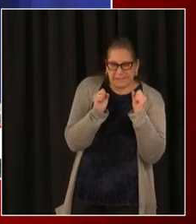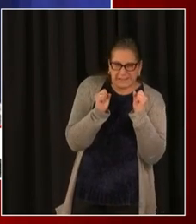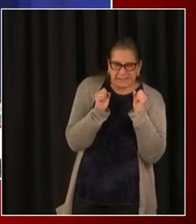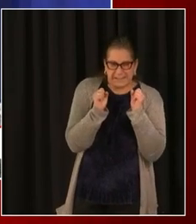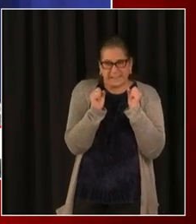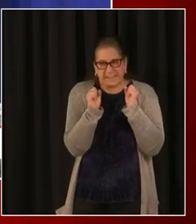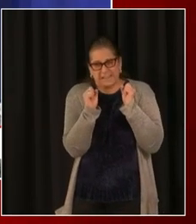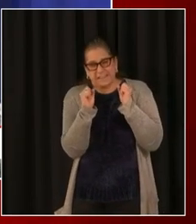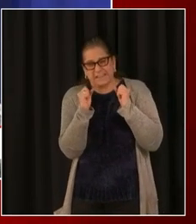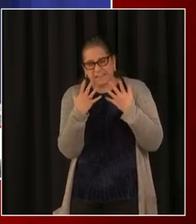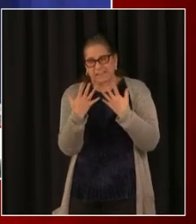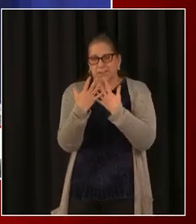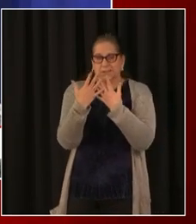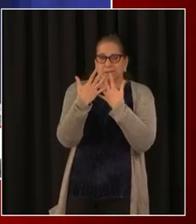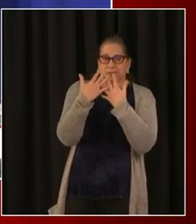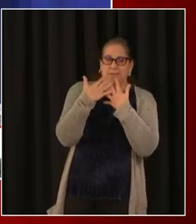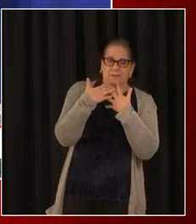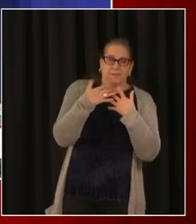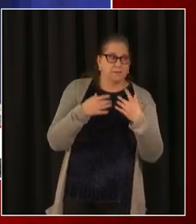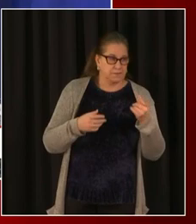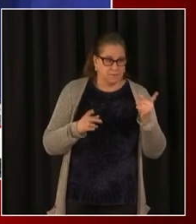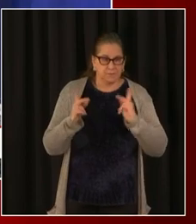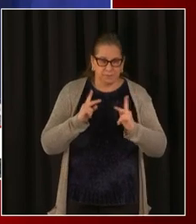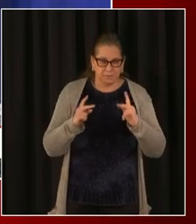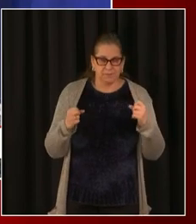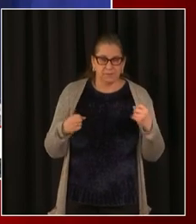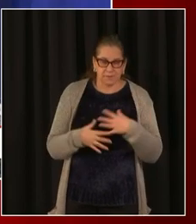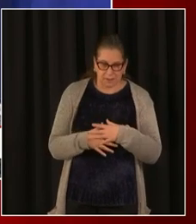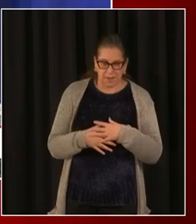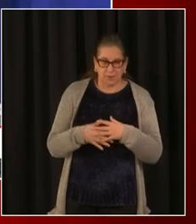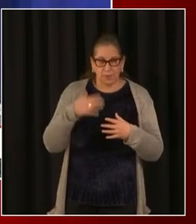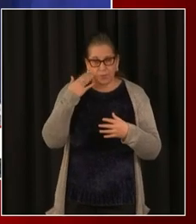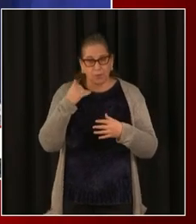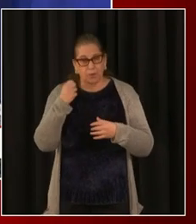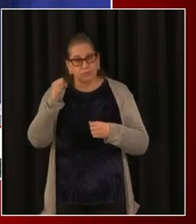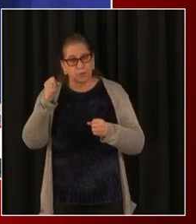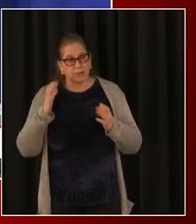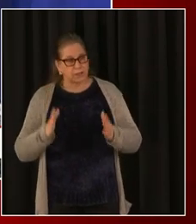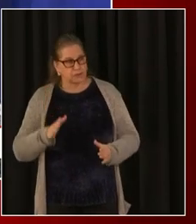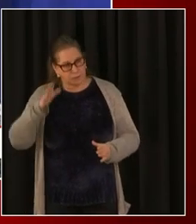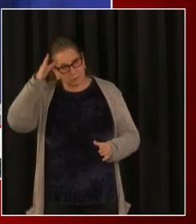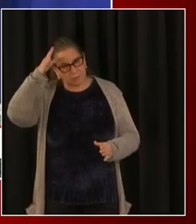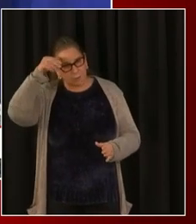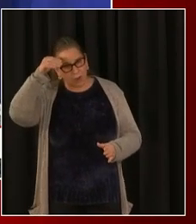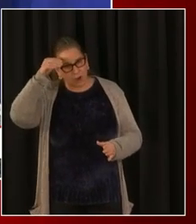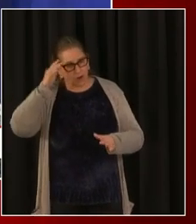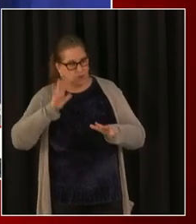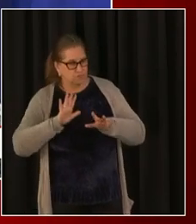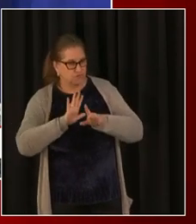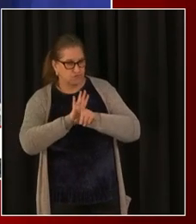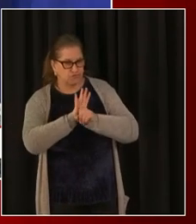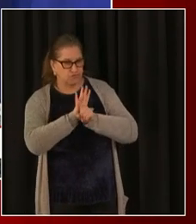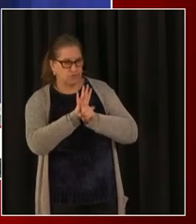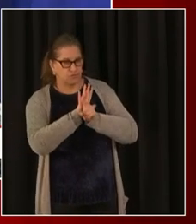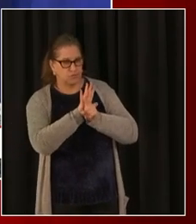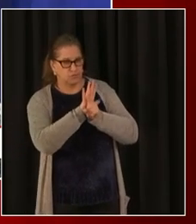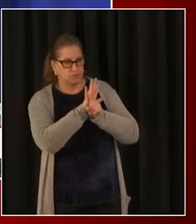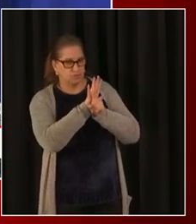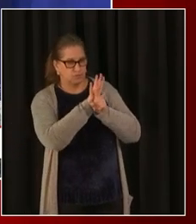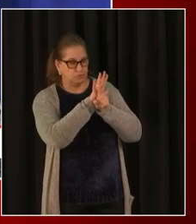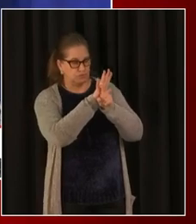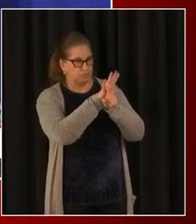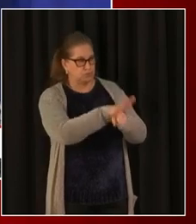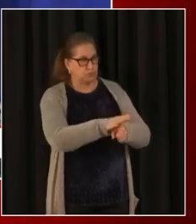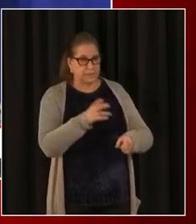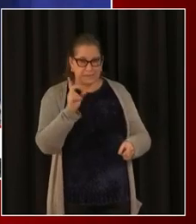day. Again, I mean, these were people who were very determined to come into our Capitol building and really do some harm, and they did.